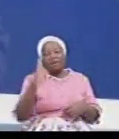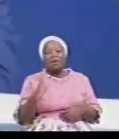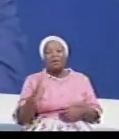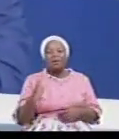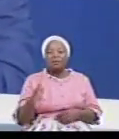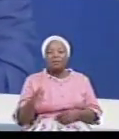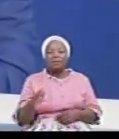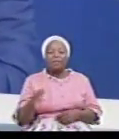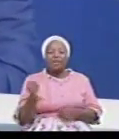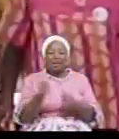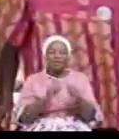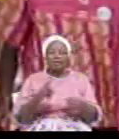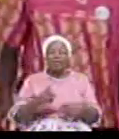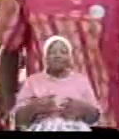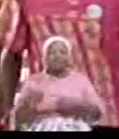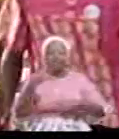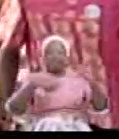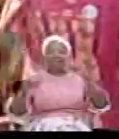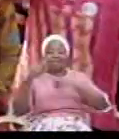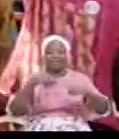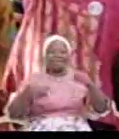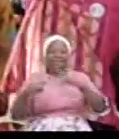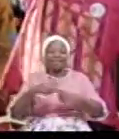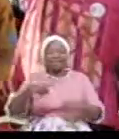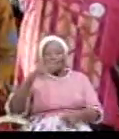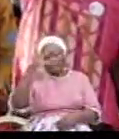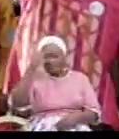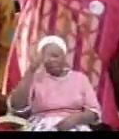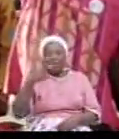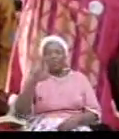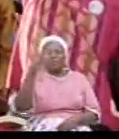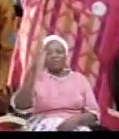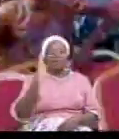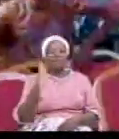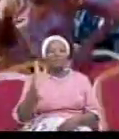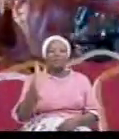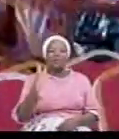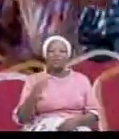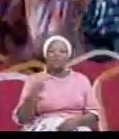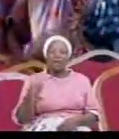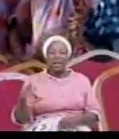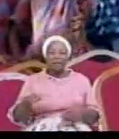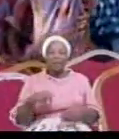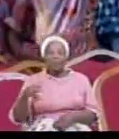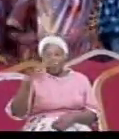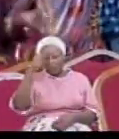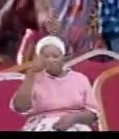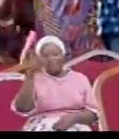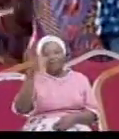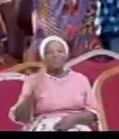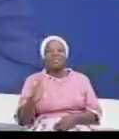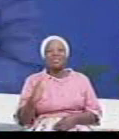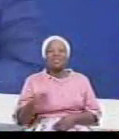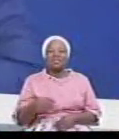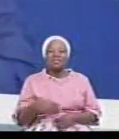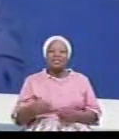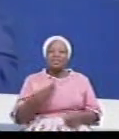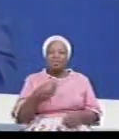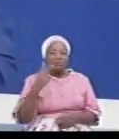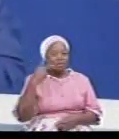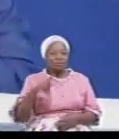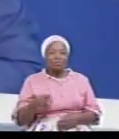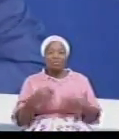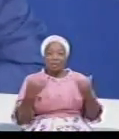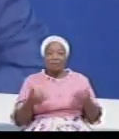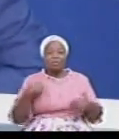Everybody say the man of God. The man of God. We are going to pray for the man of God.